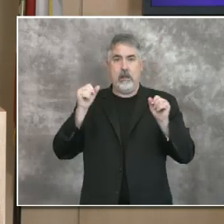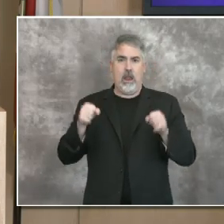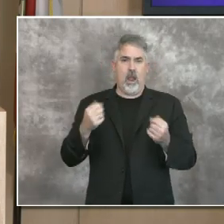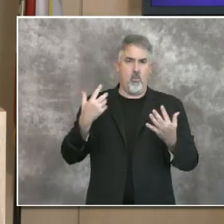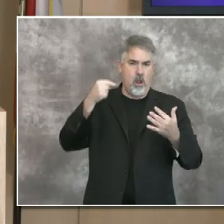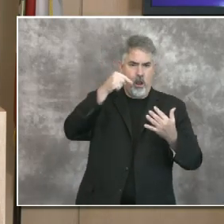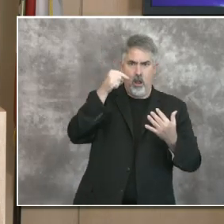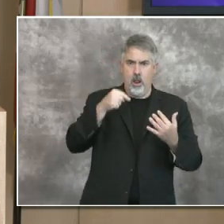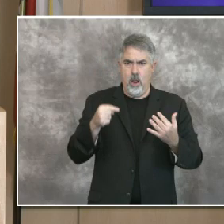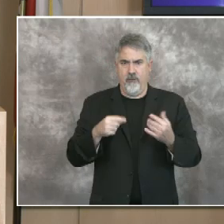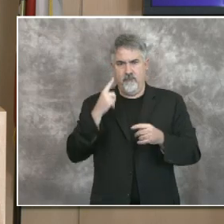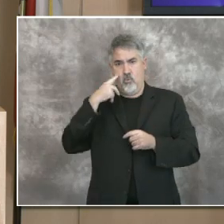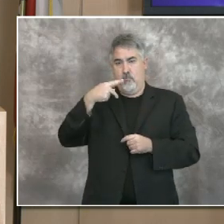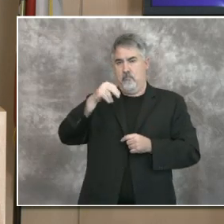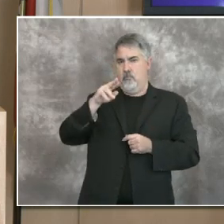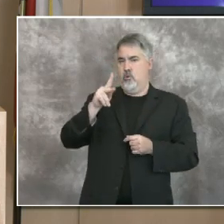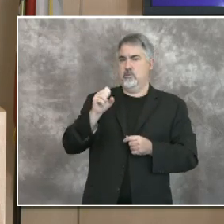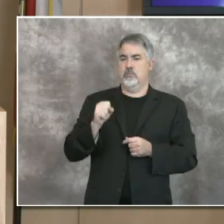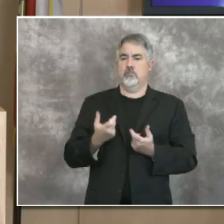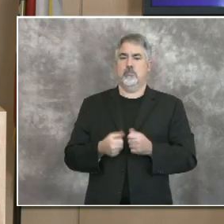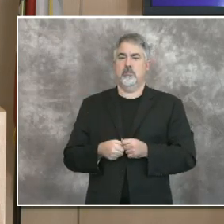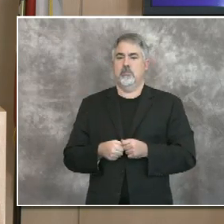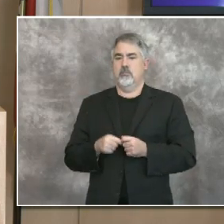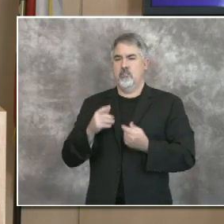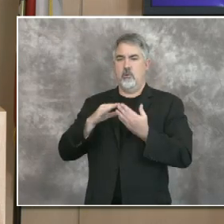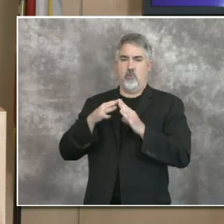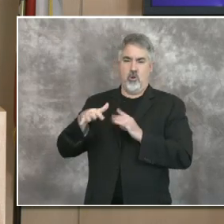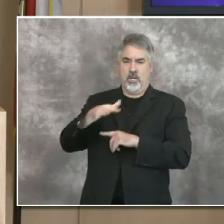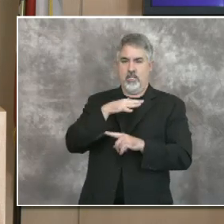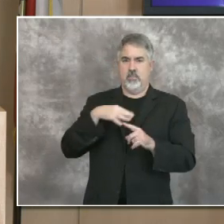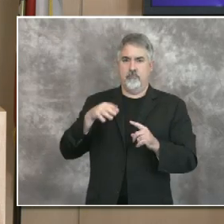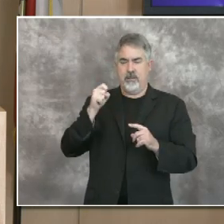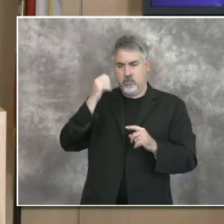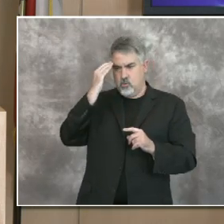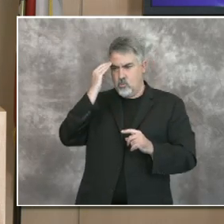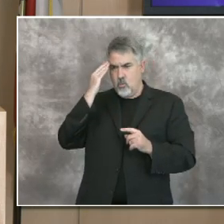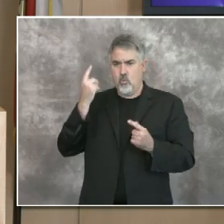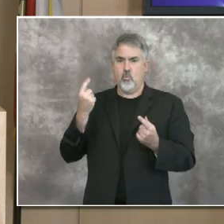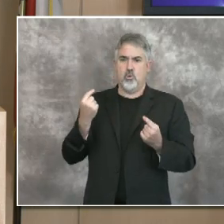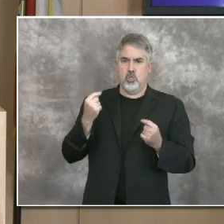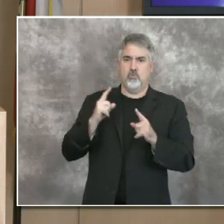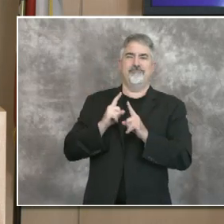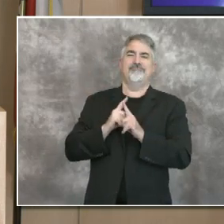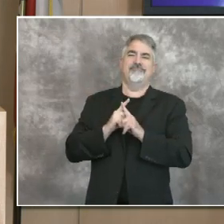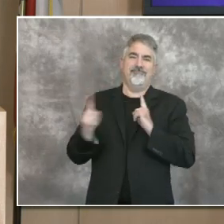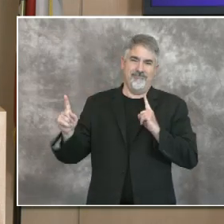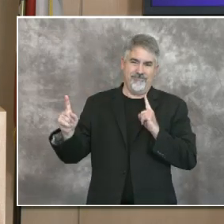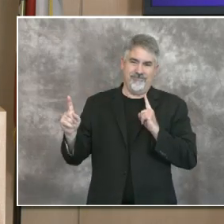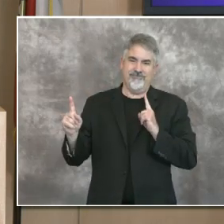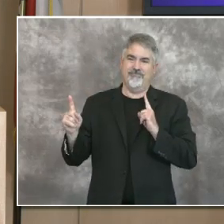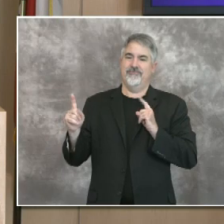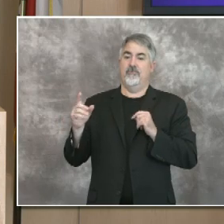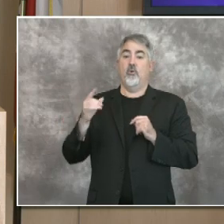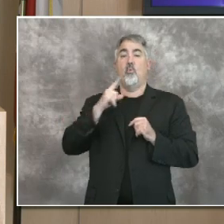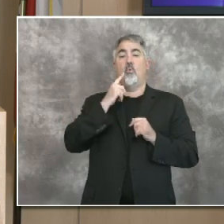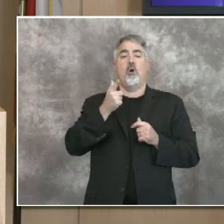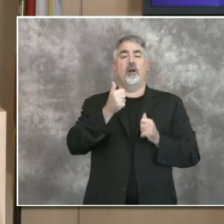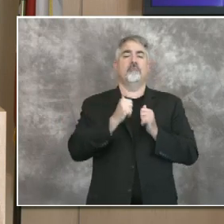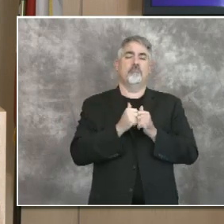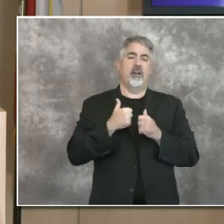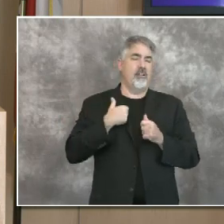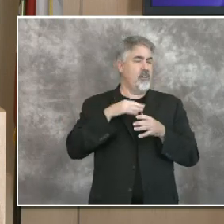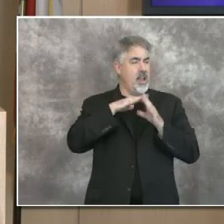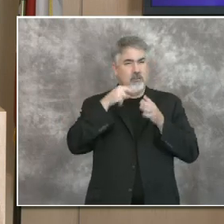for each of our local jurisdictions to be able to ensure physical distancing. Household units are the only ones that are in close proximity to one